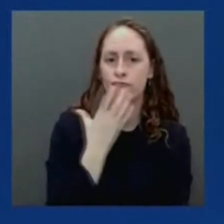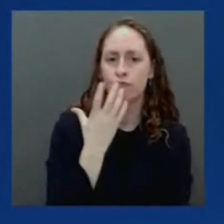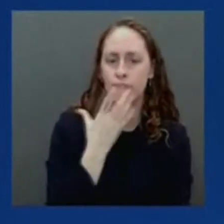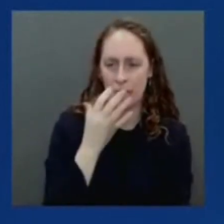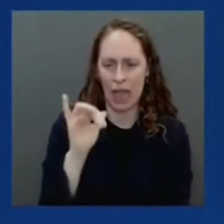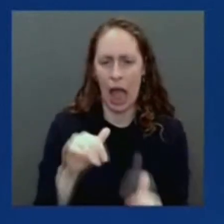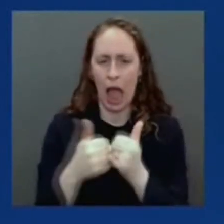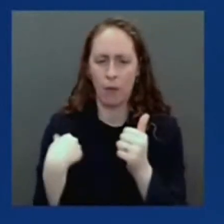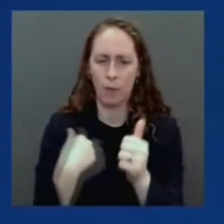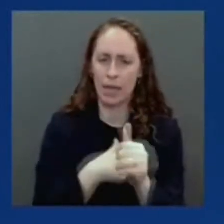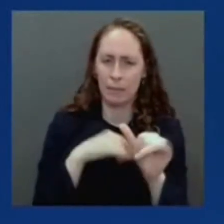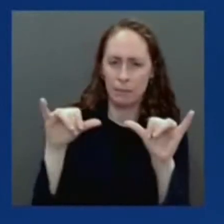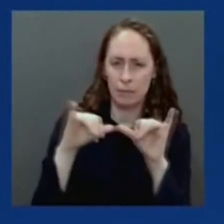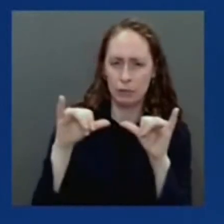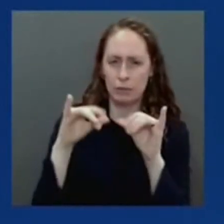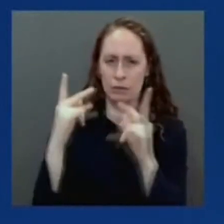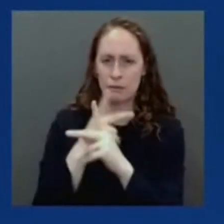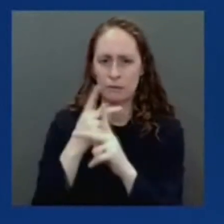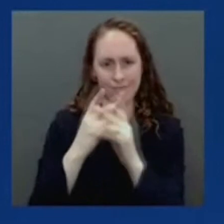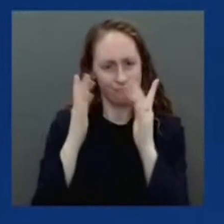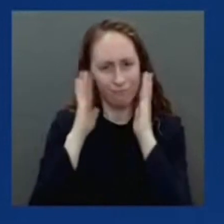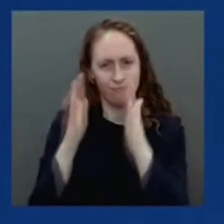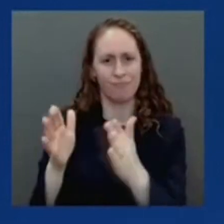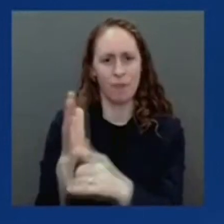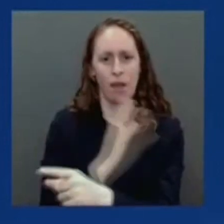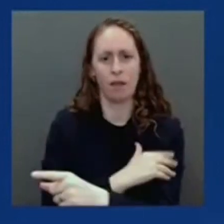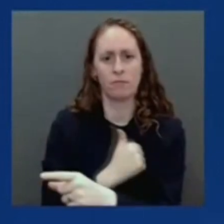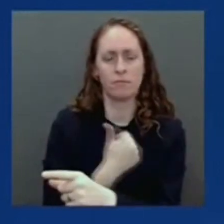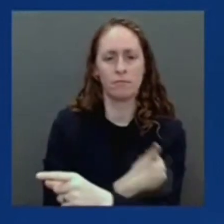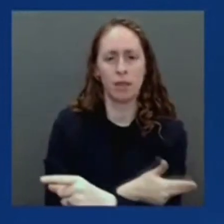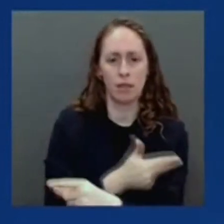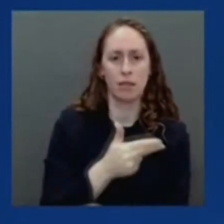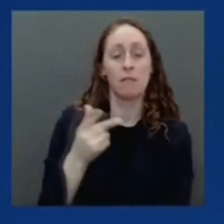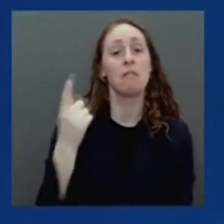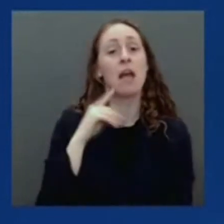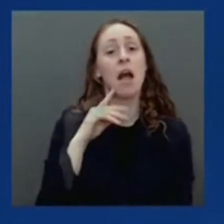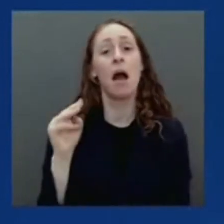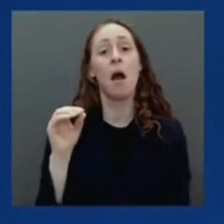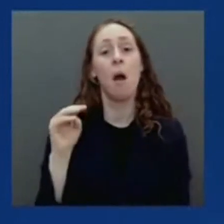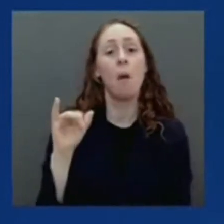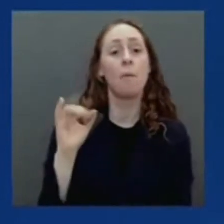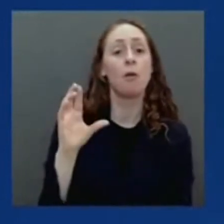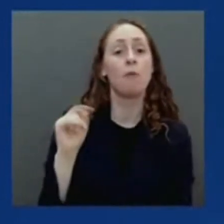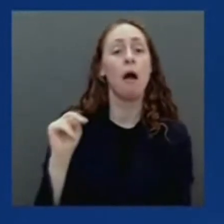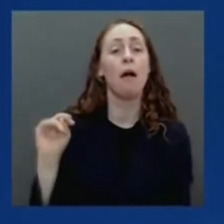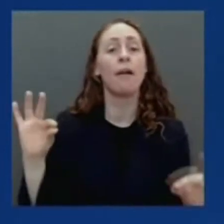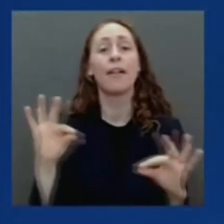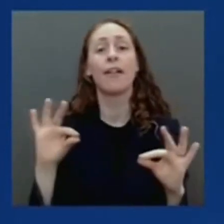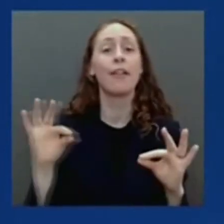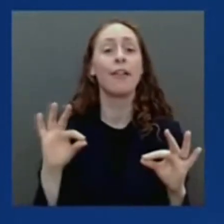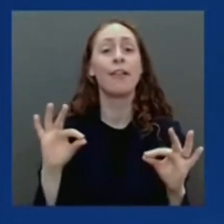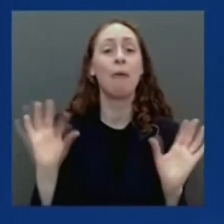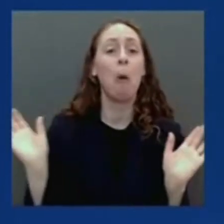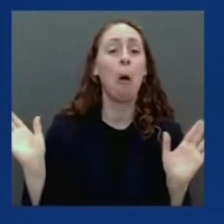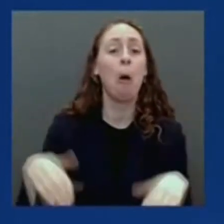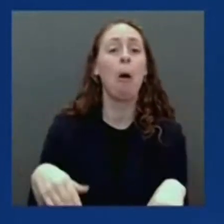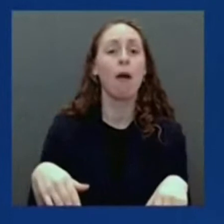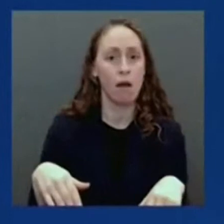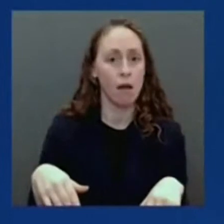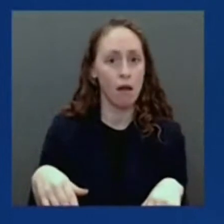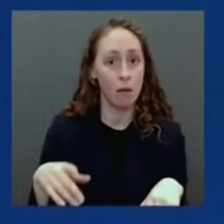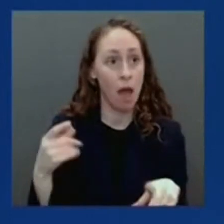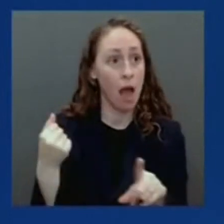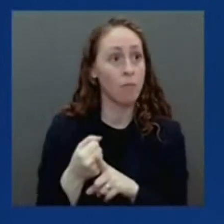mean mild. And so we really do have to look to our hospitalization rates and our death rates to look to when is time to lift some of